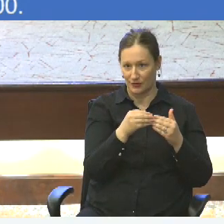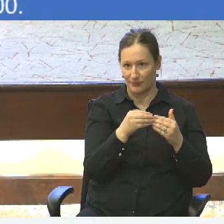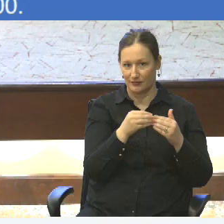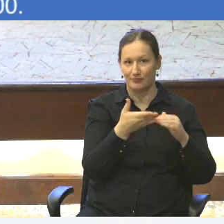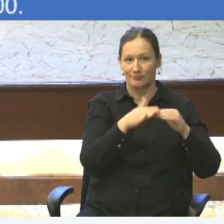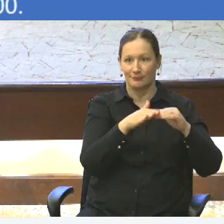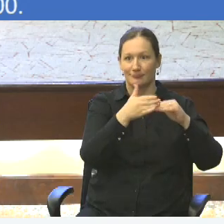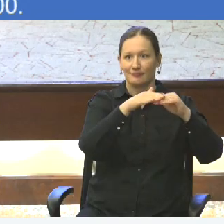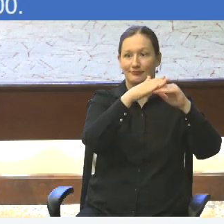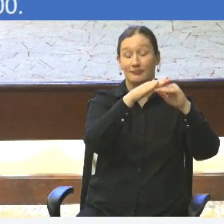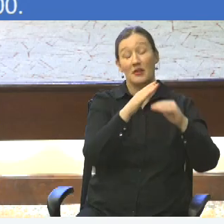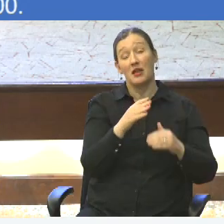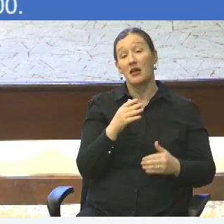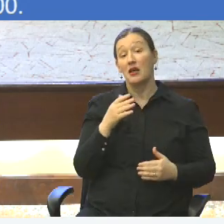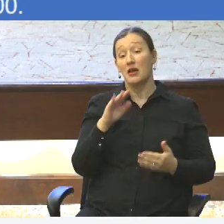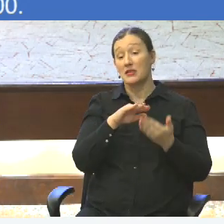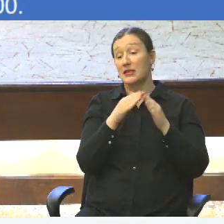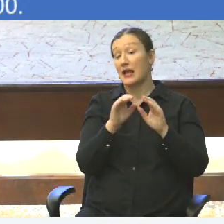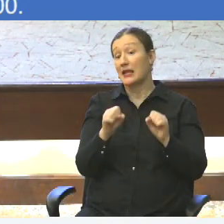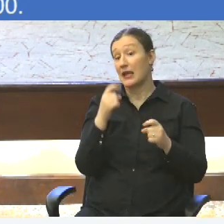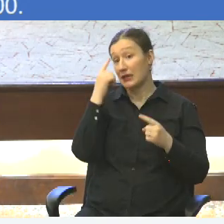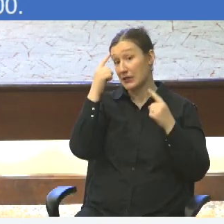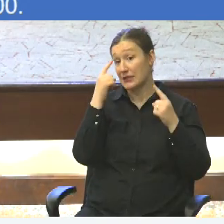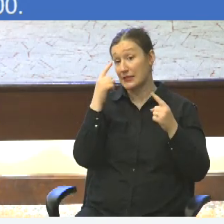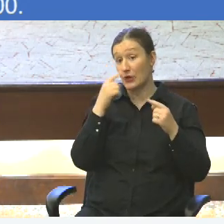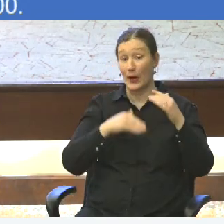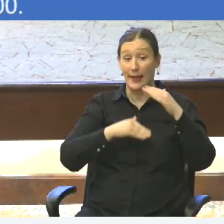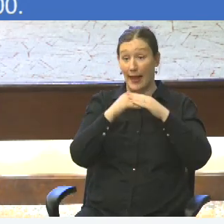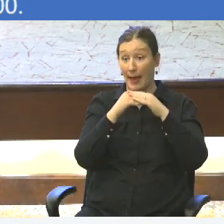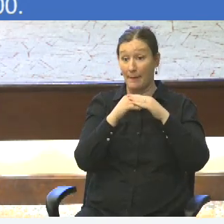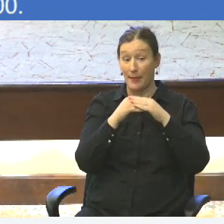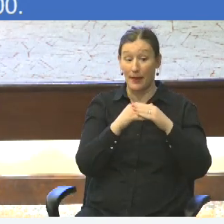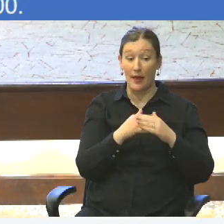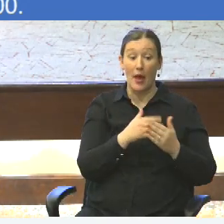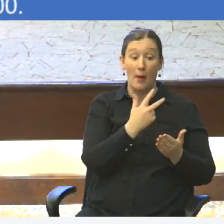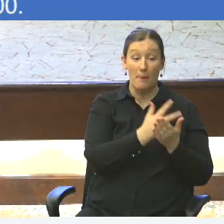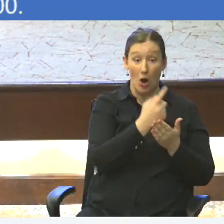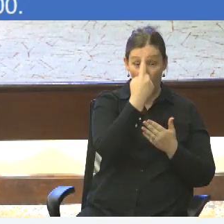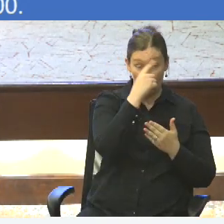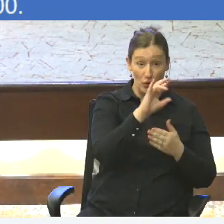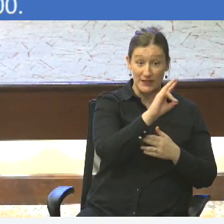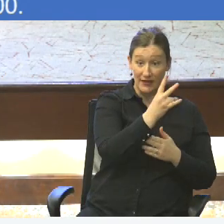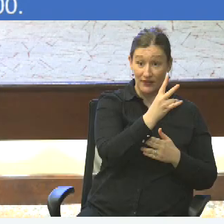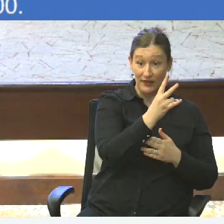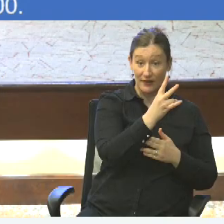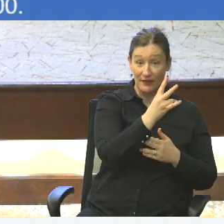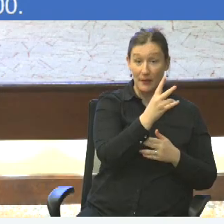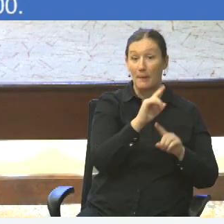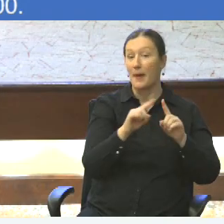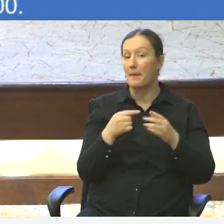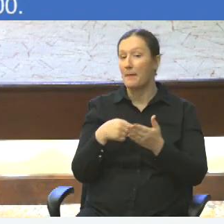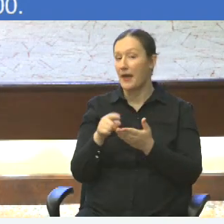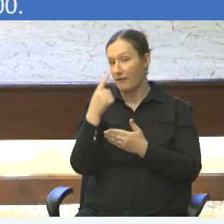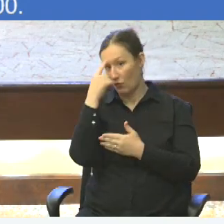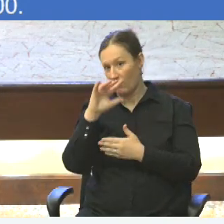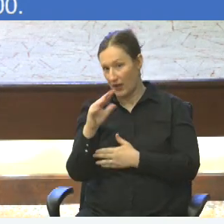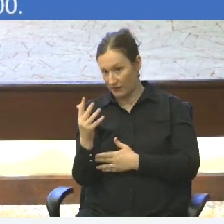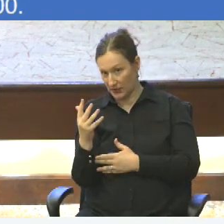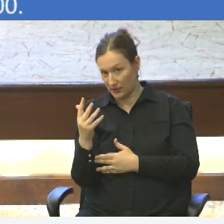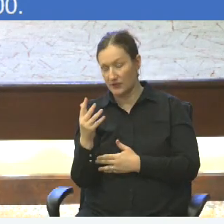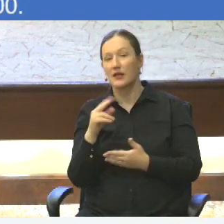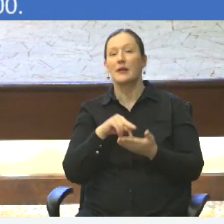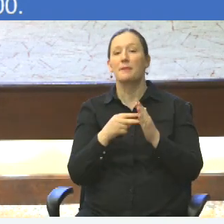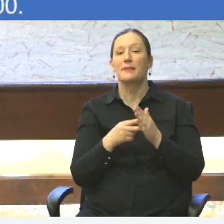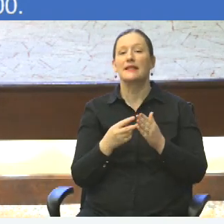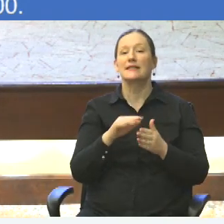putting a cap on that and say park for $7, pay for $5, and cap it at $25 a week, in which case the city would